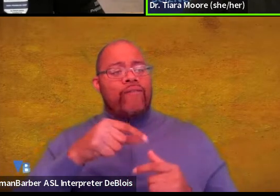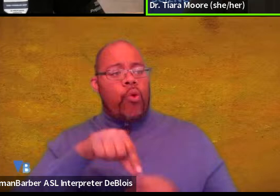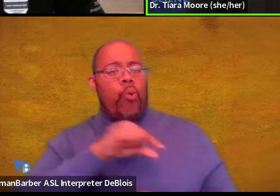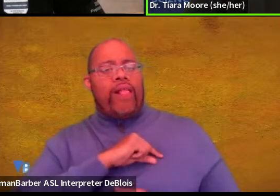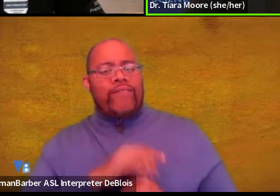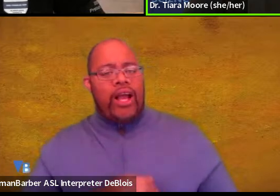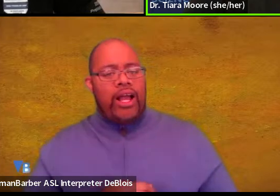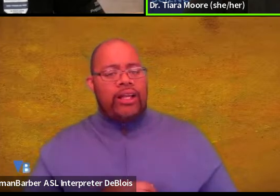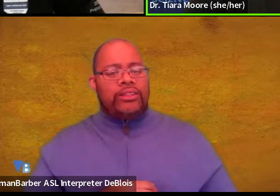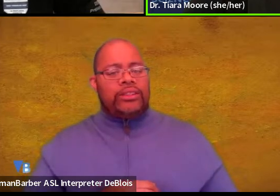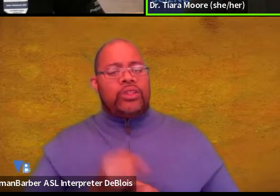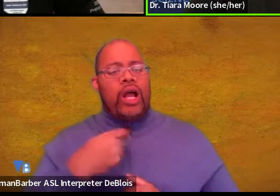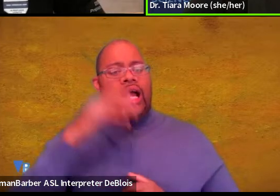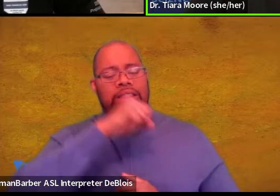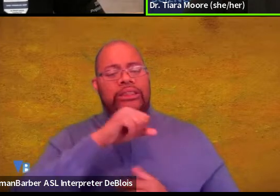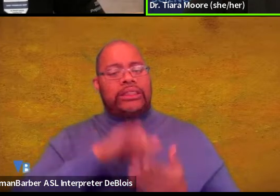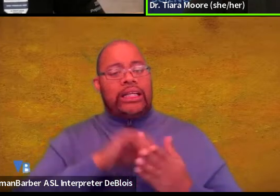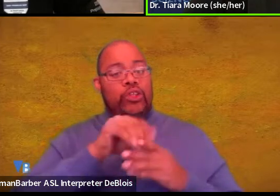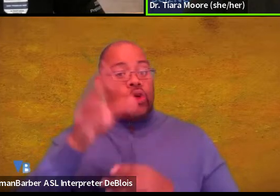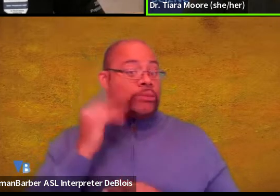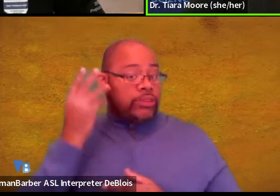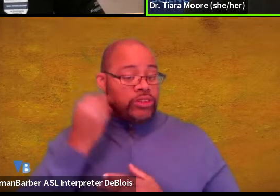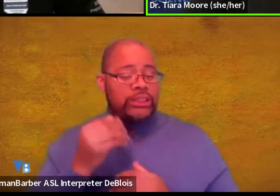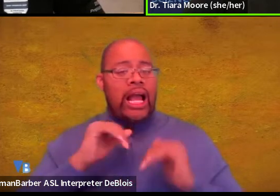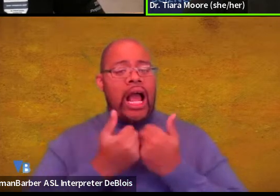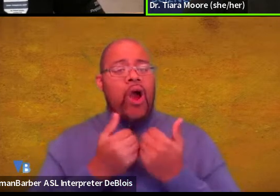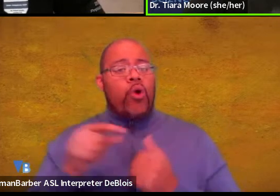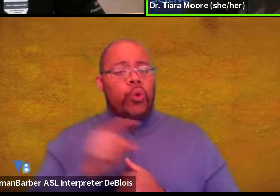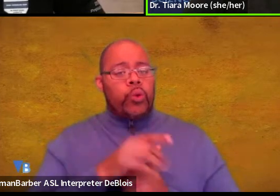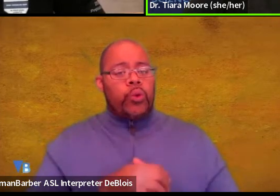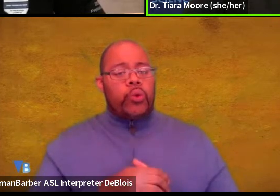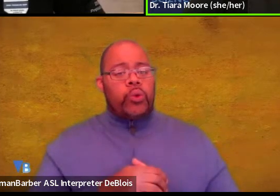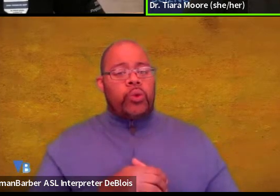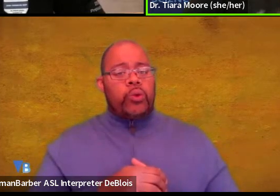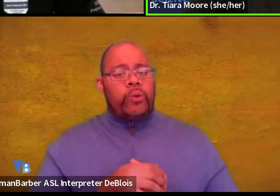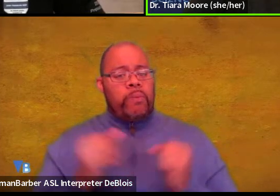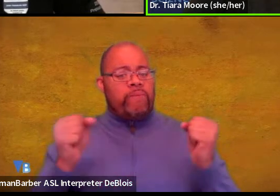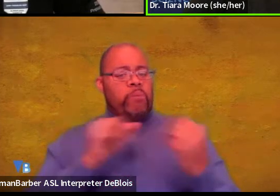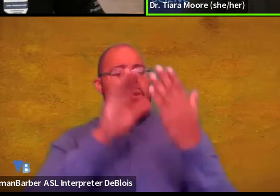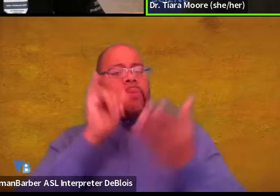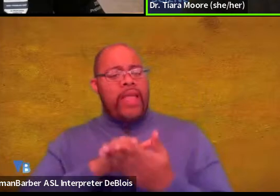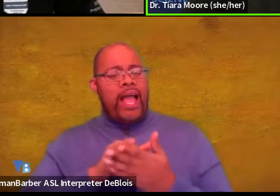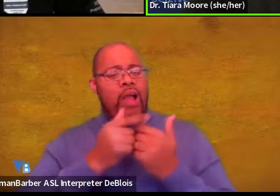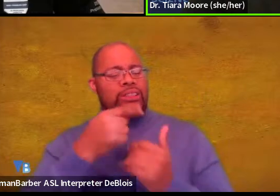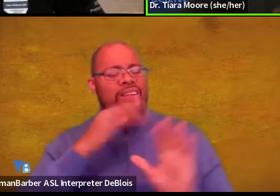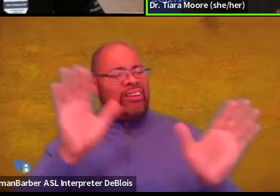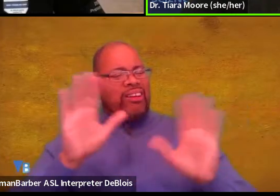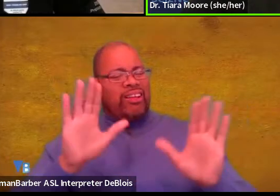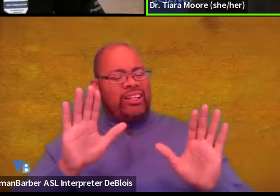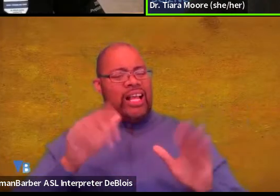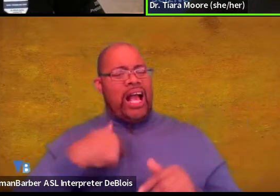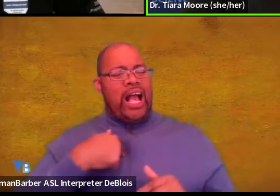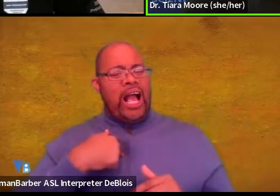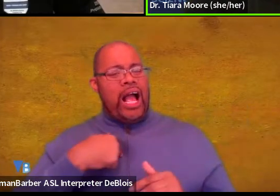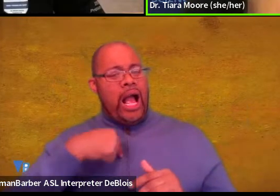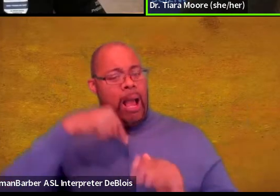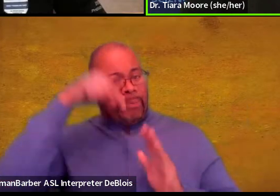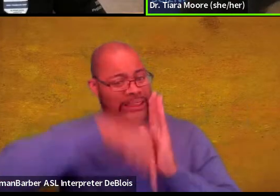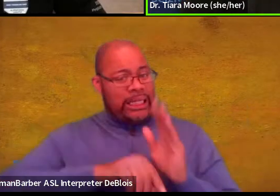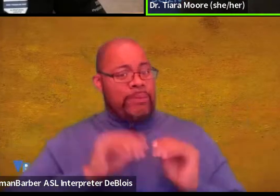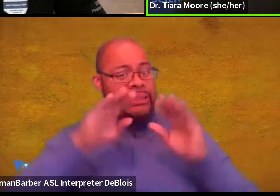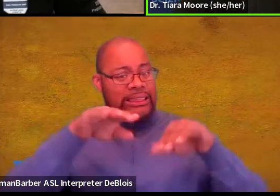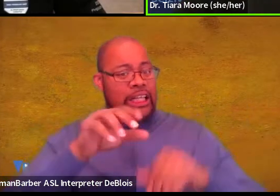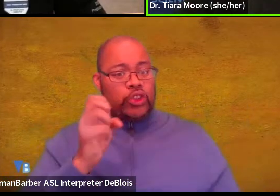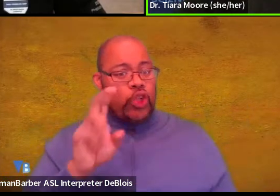qualify. So I guess just in your experience, how have you combated that? Like, how have you been like, hey, I'm Deep Sea Dawn.